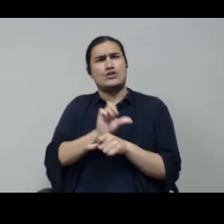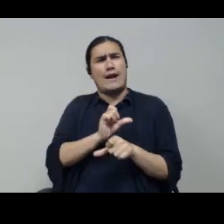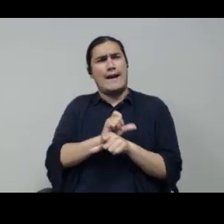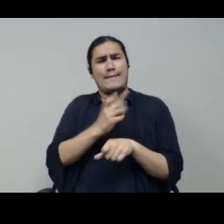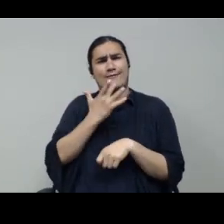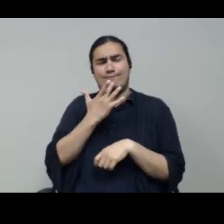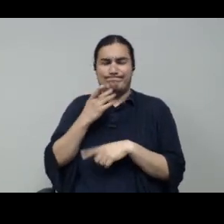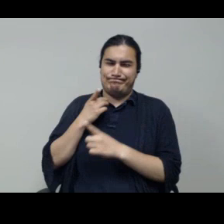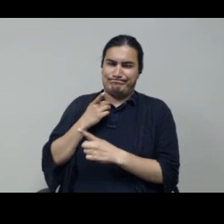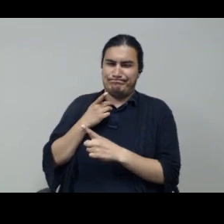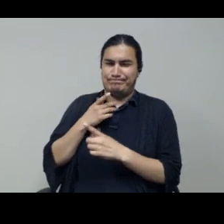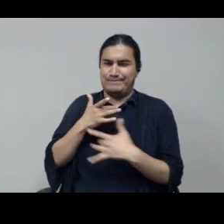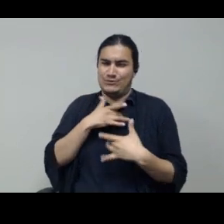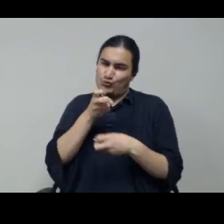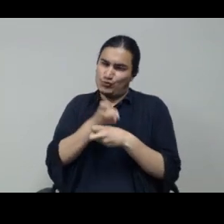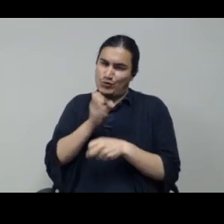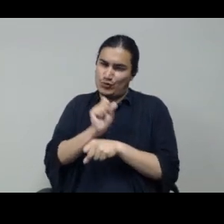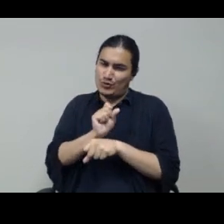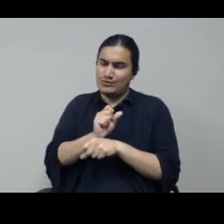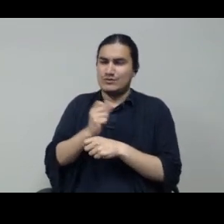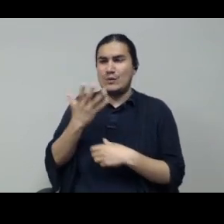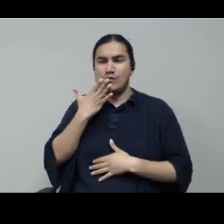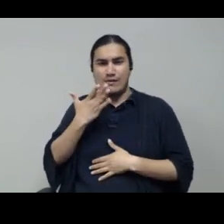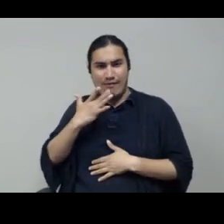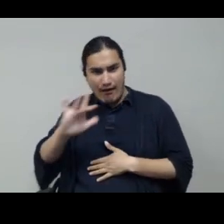clearly. And so I want to wish her luck and